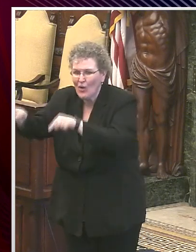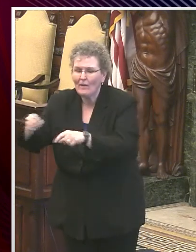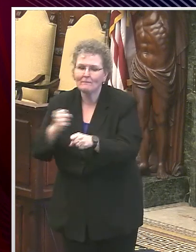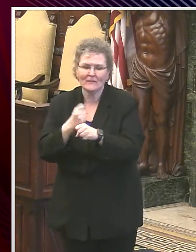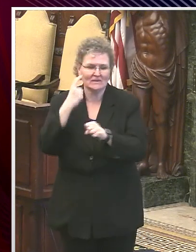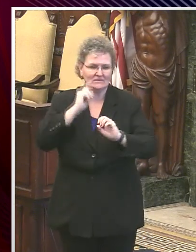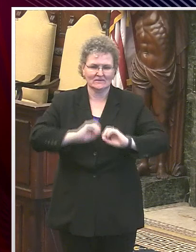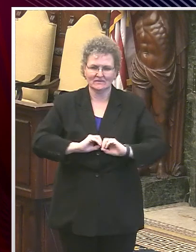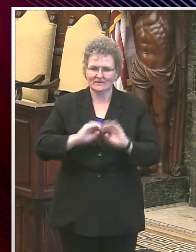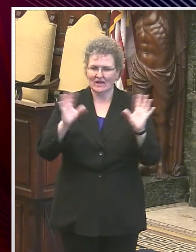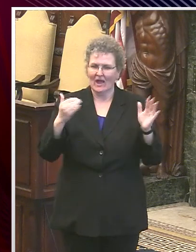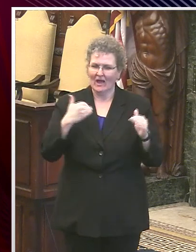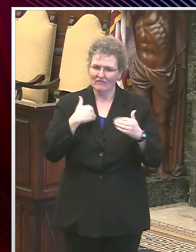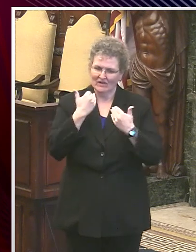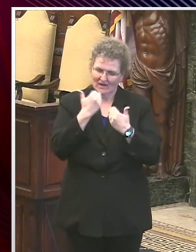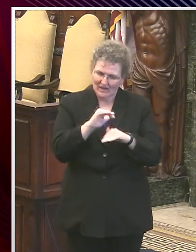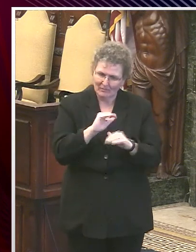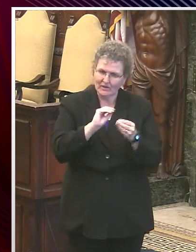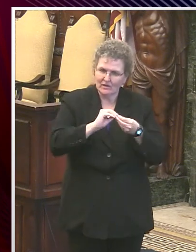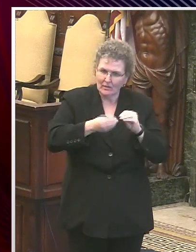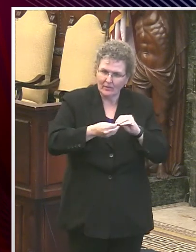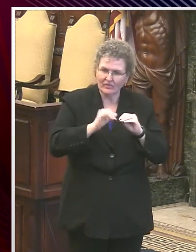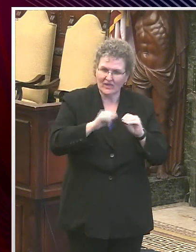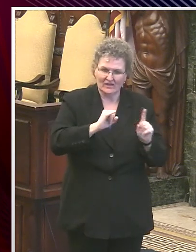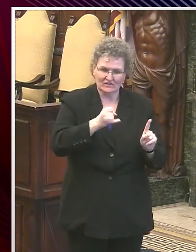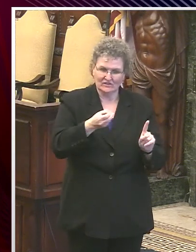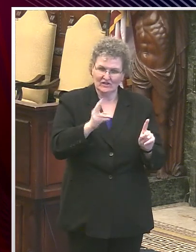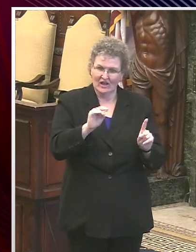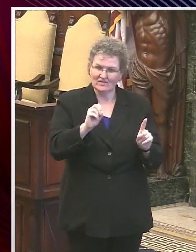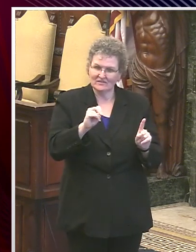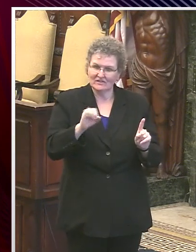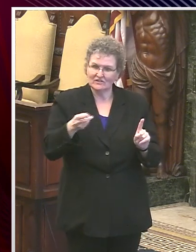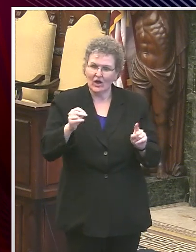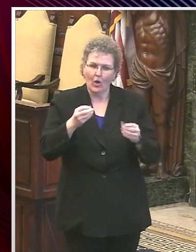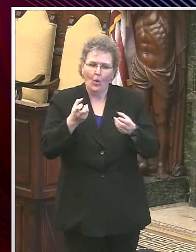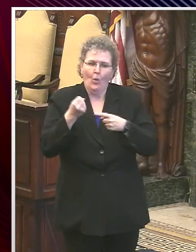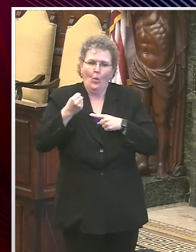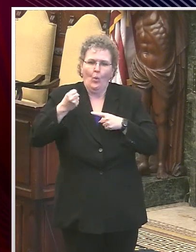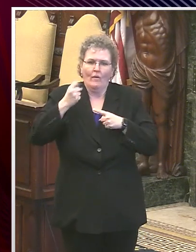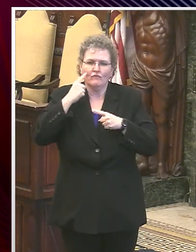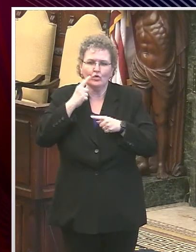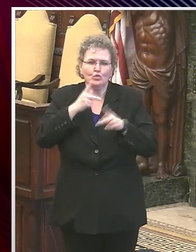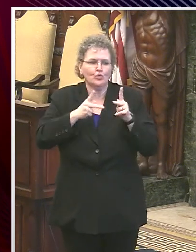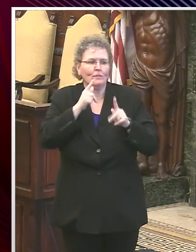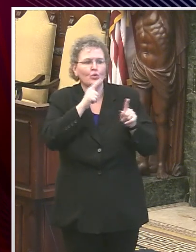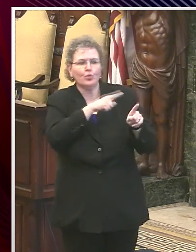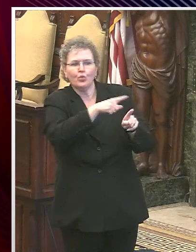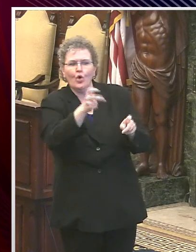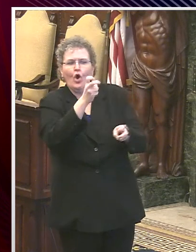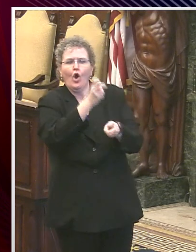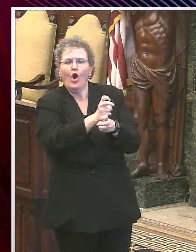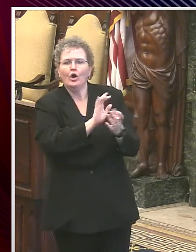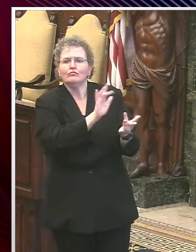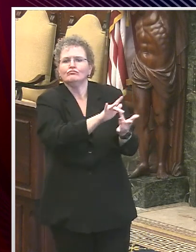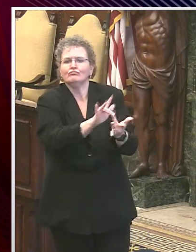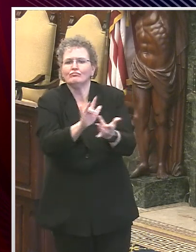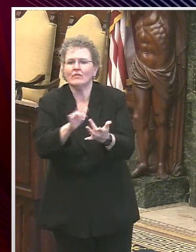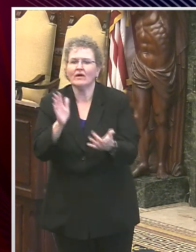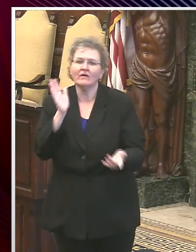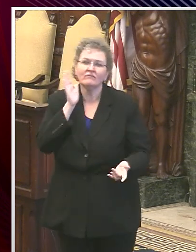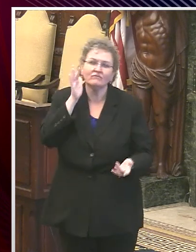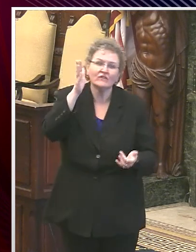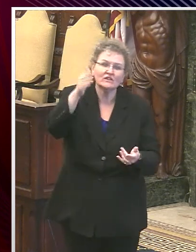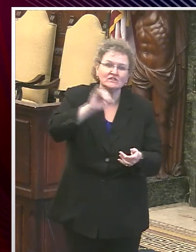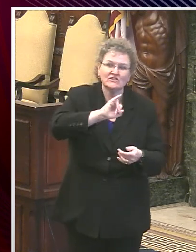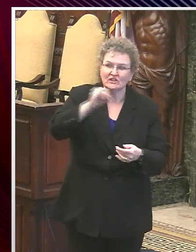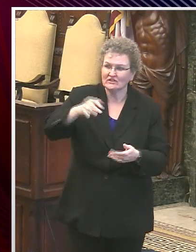have a limited number of the doses of this vaccine to reserve it for those hard to reach people. Now, in the future, a month from now, if we have lots of this vaccine,